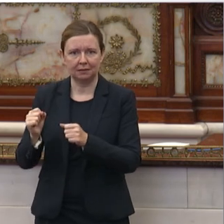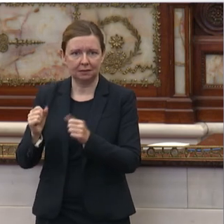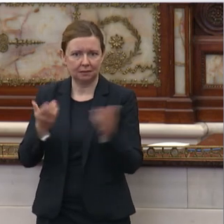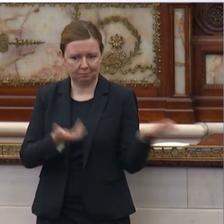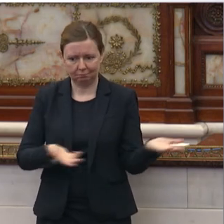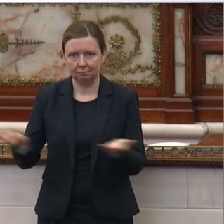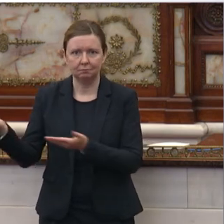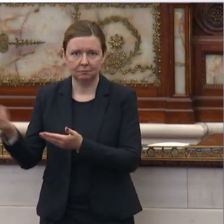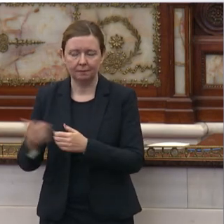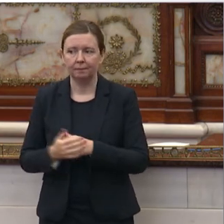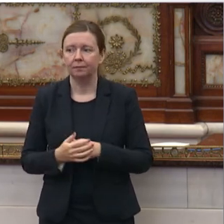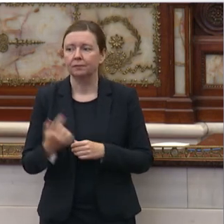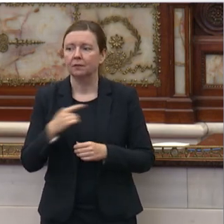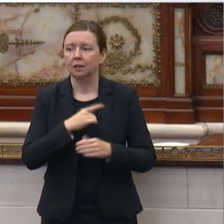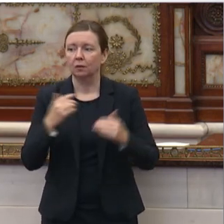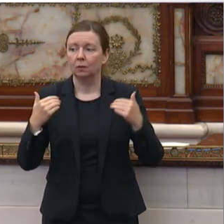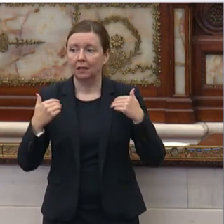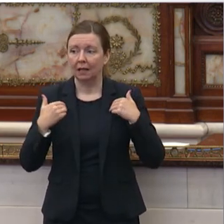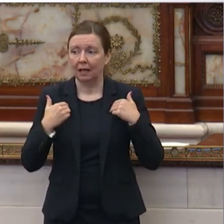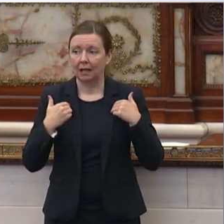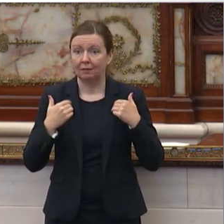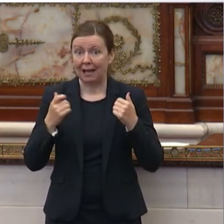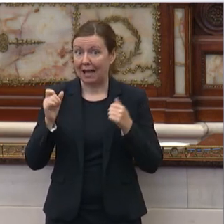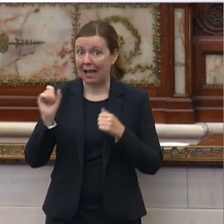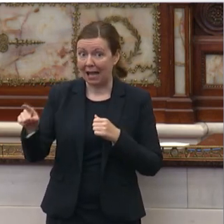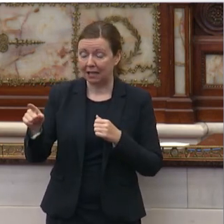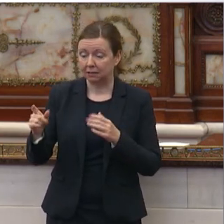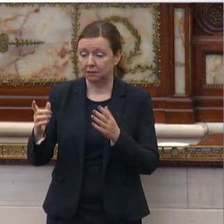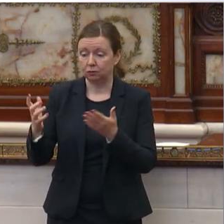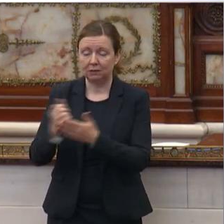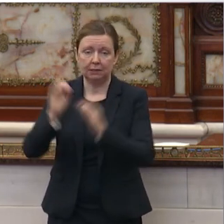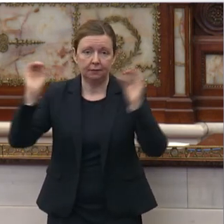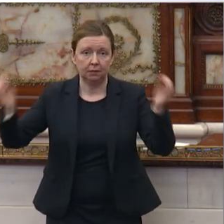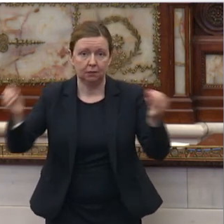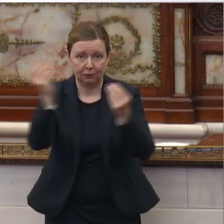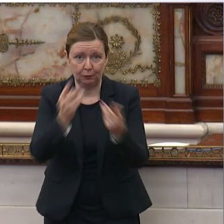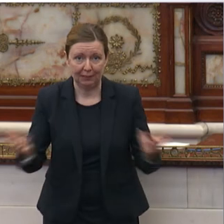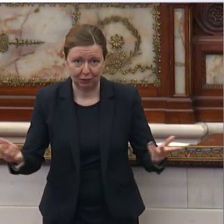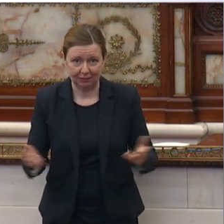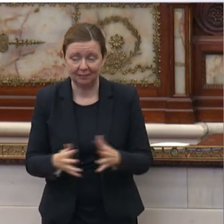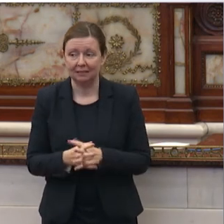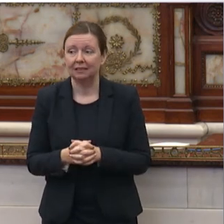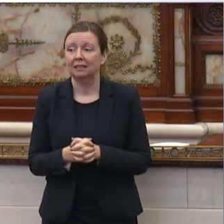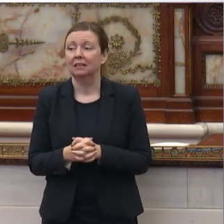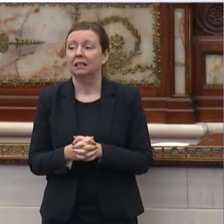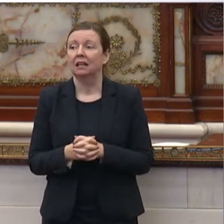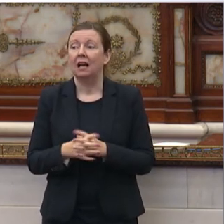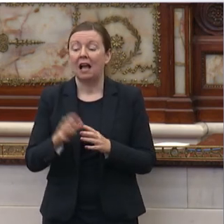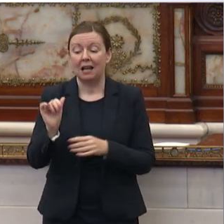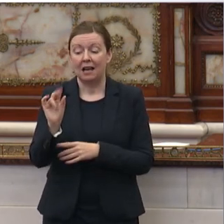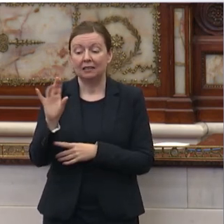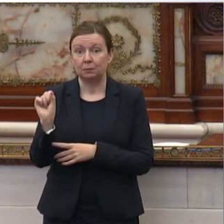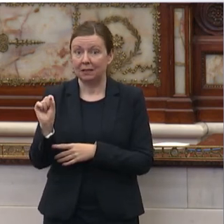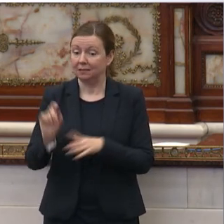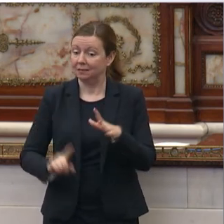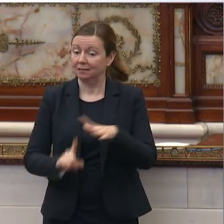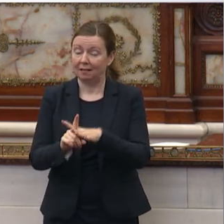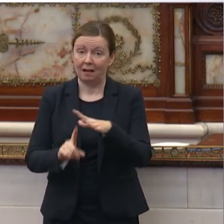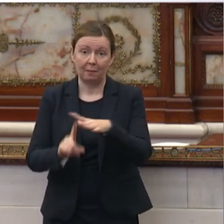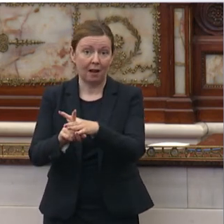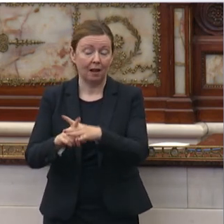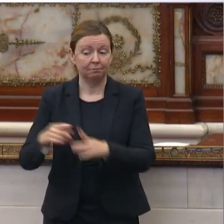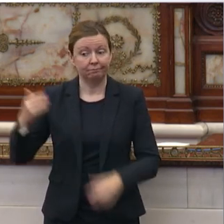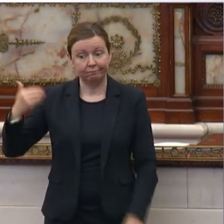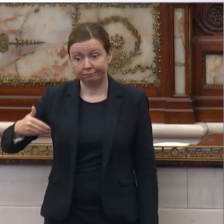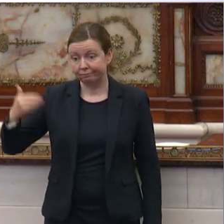taken. We have asked and received none of this information, and asbestos has come up time